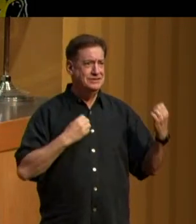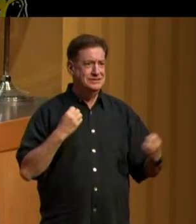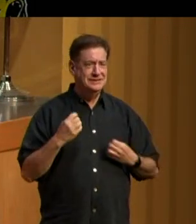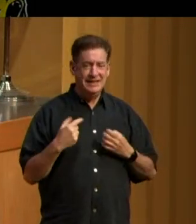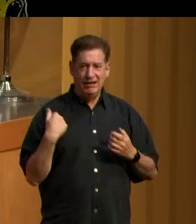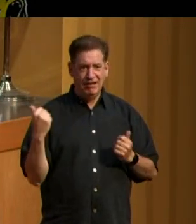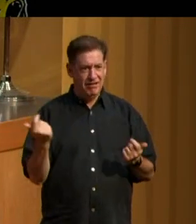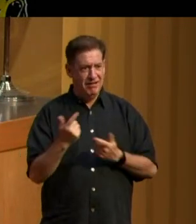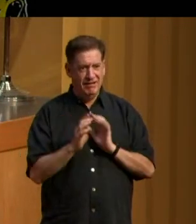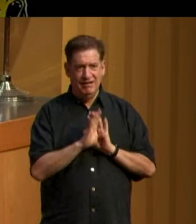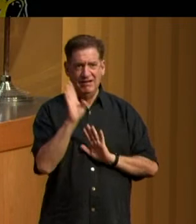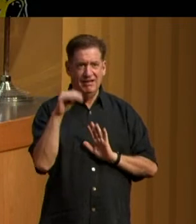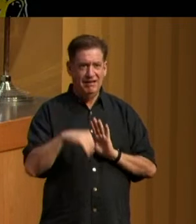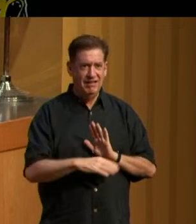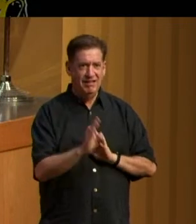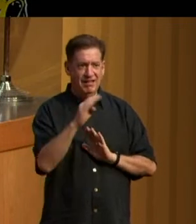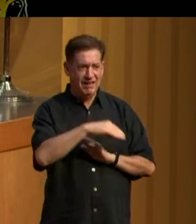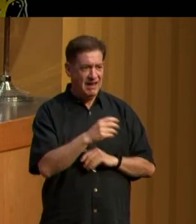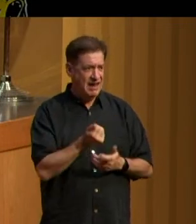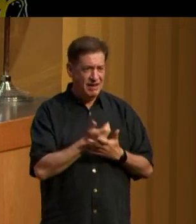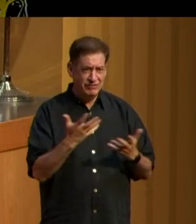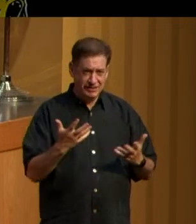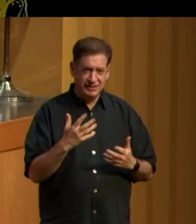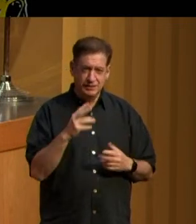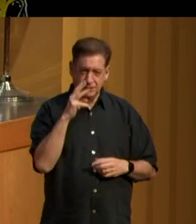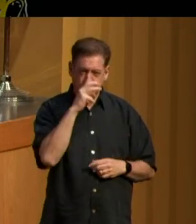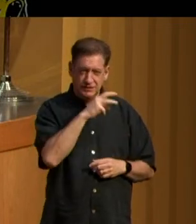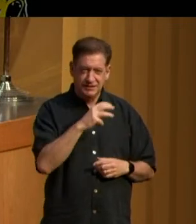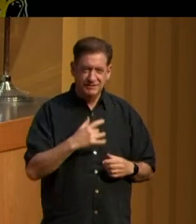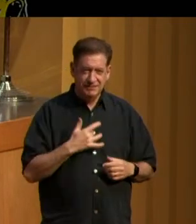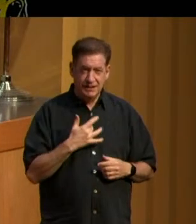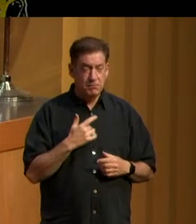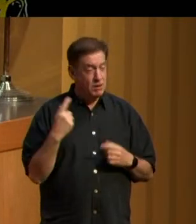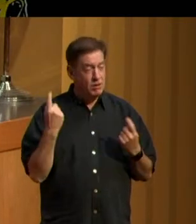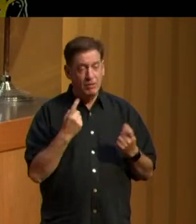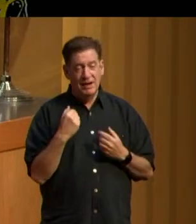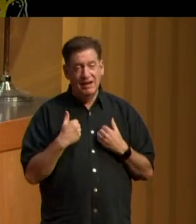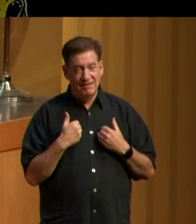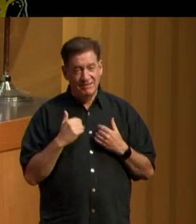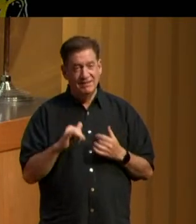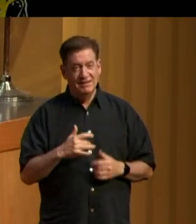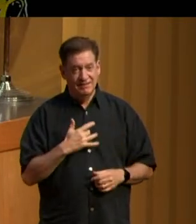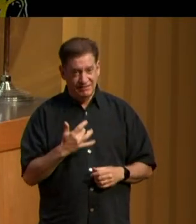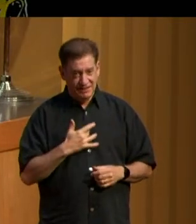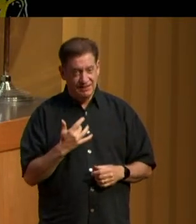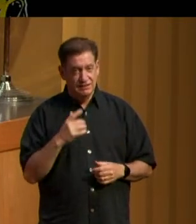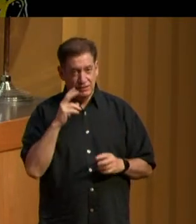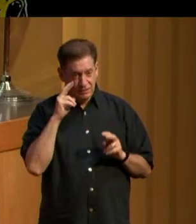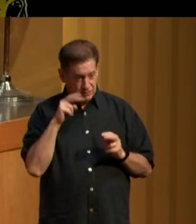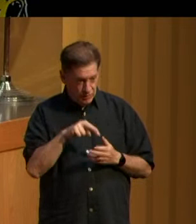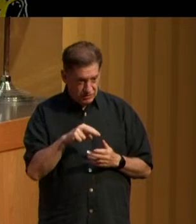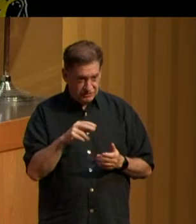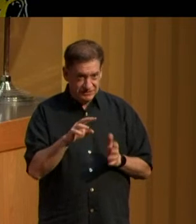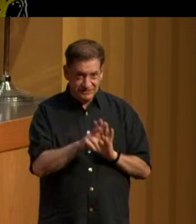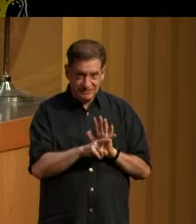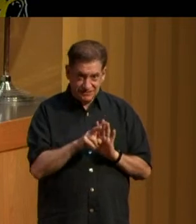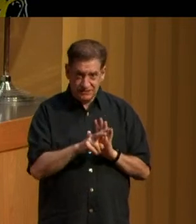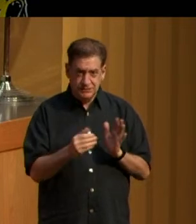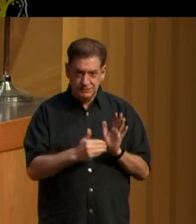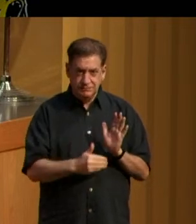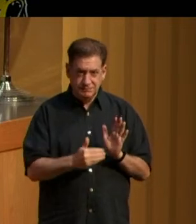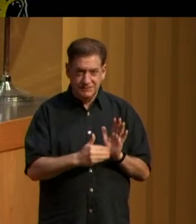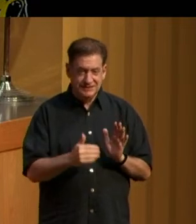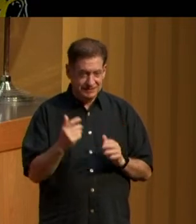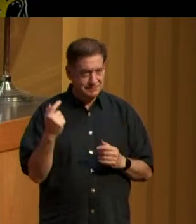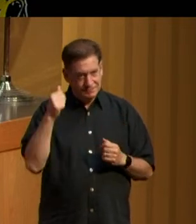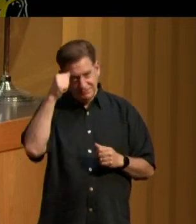down with everything and how we were feeling. So, but we'll always have that feeling, and even rewatching the video to this day, we do